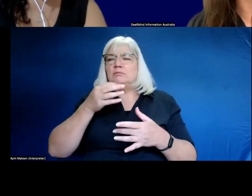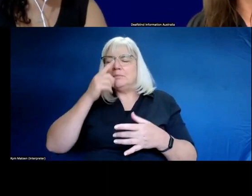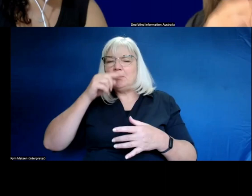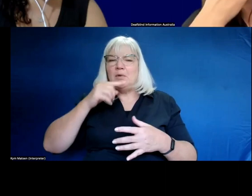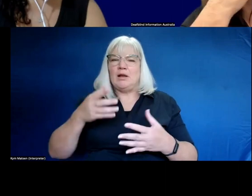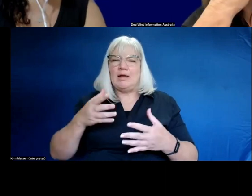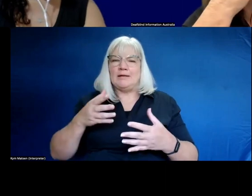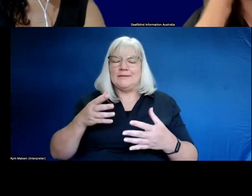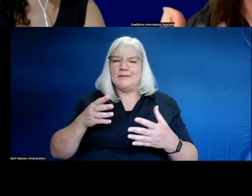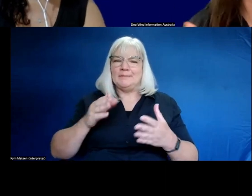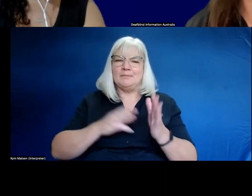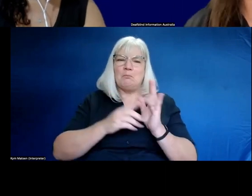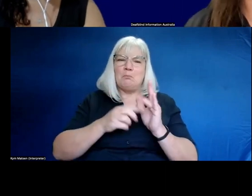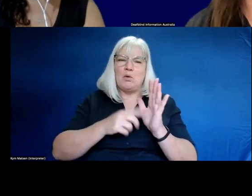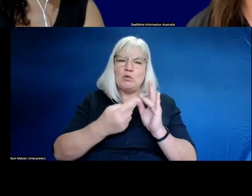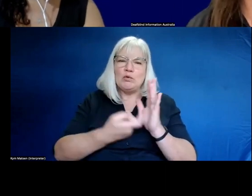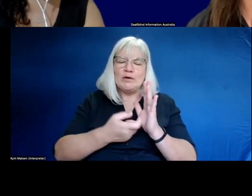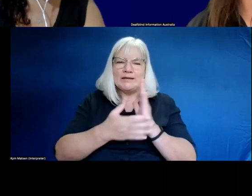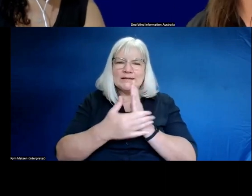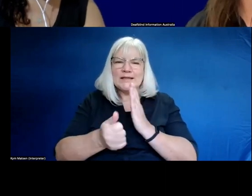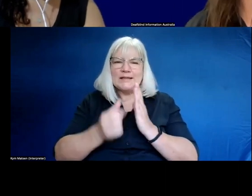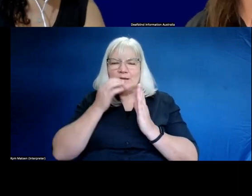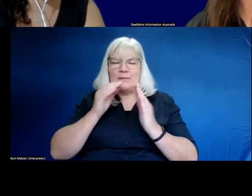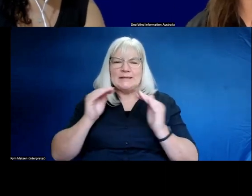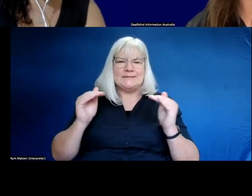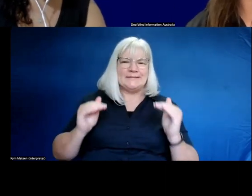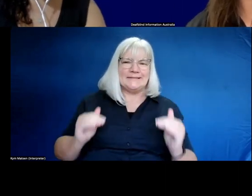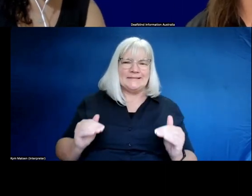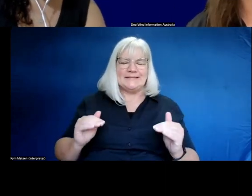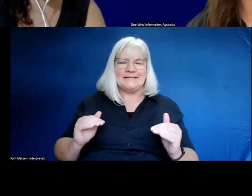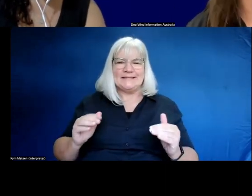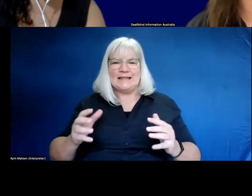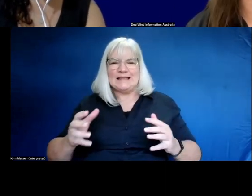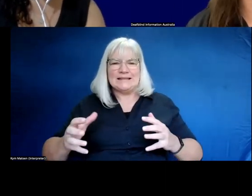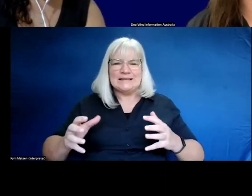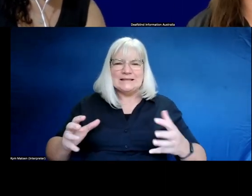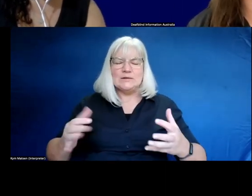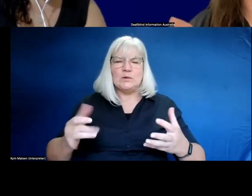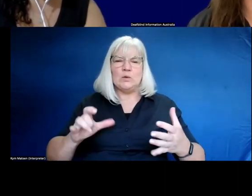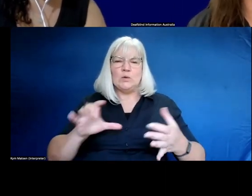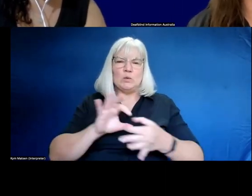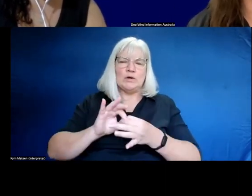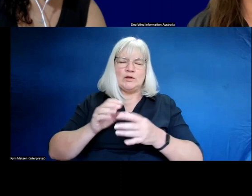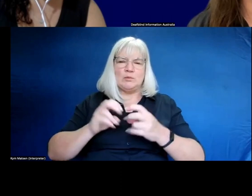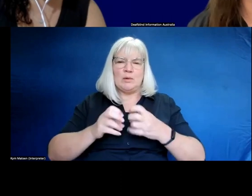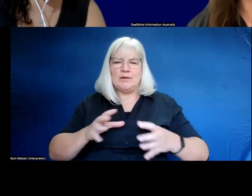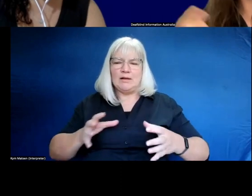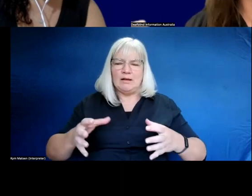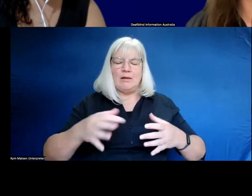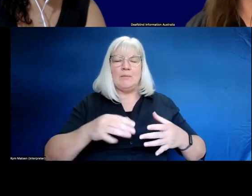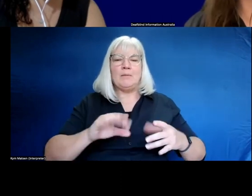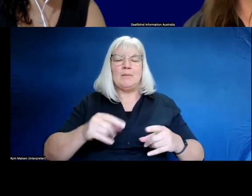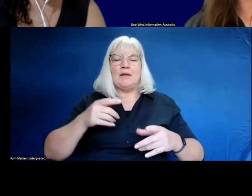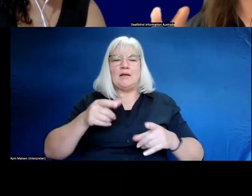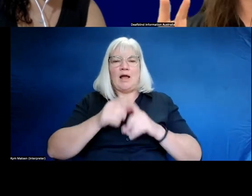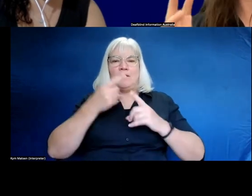or a little bit of incoordination, but also for somebody who might have difficulty finding their bowl,